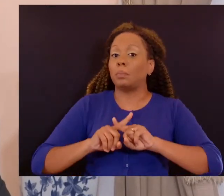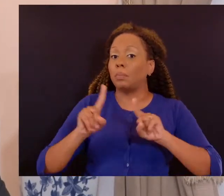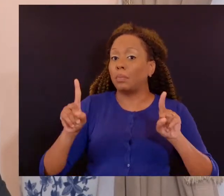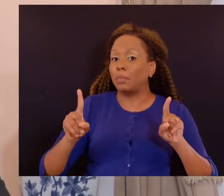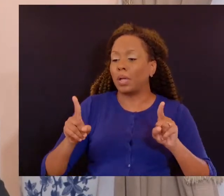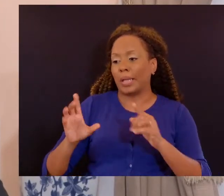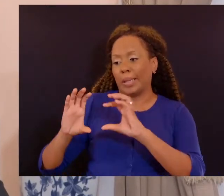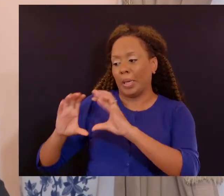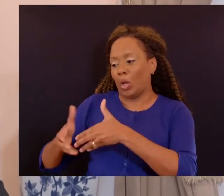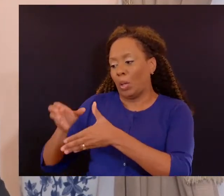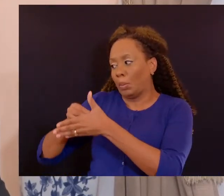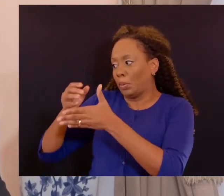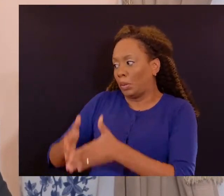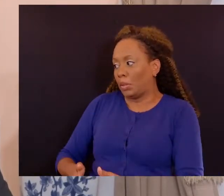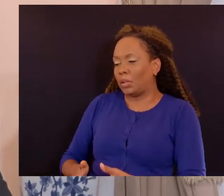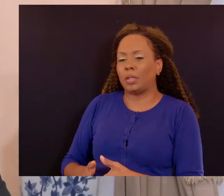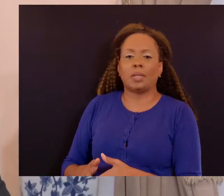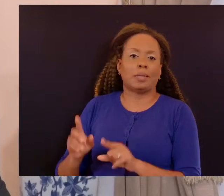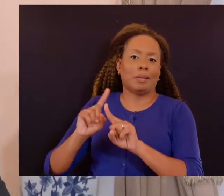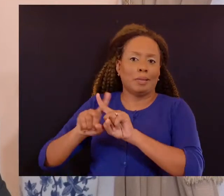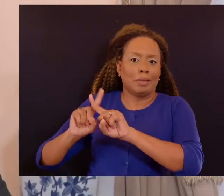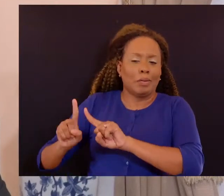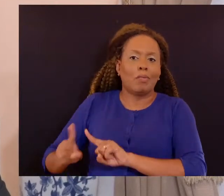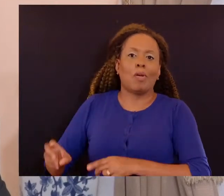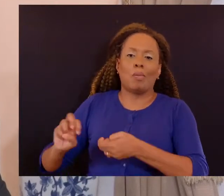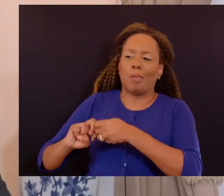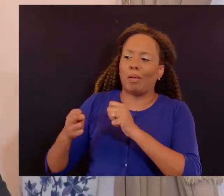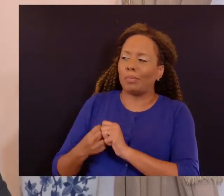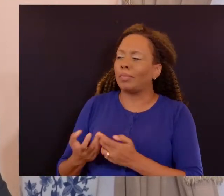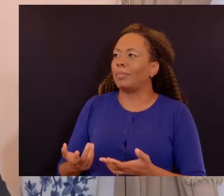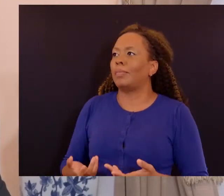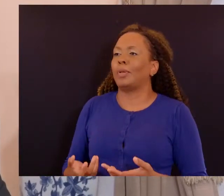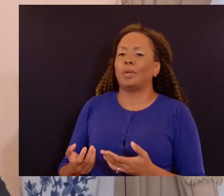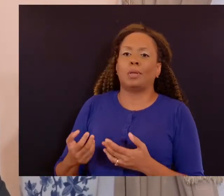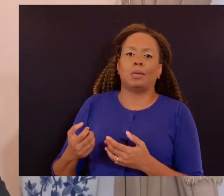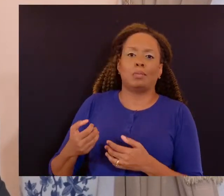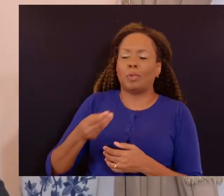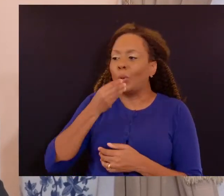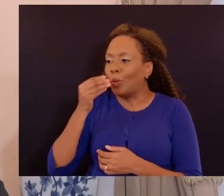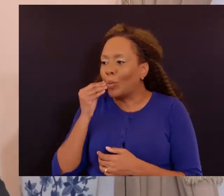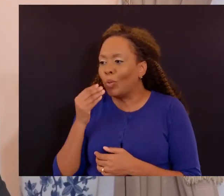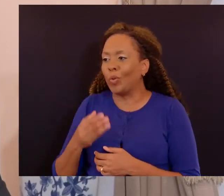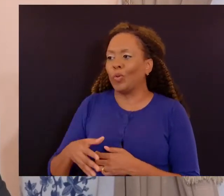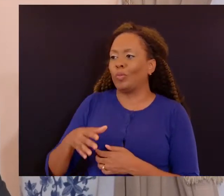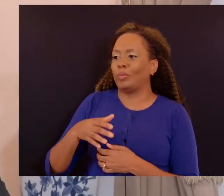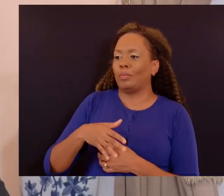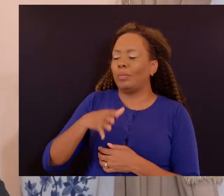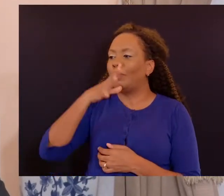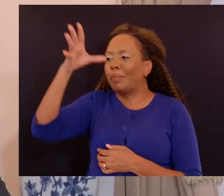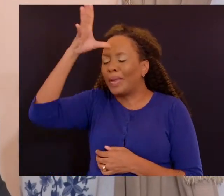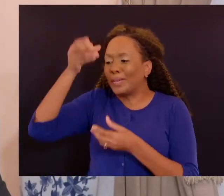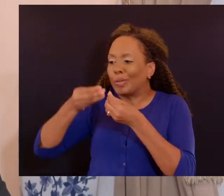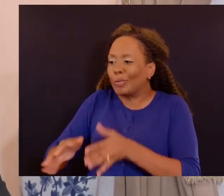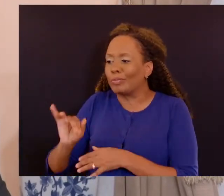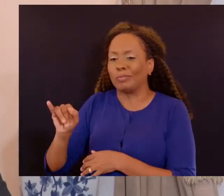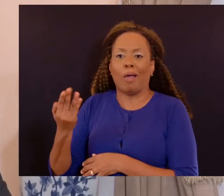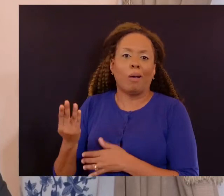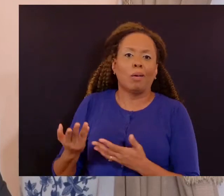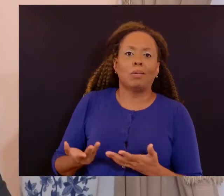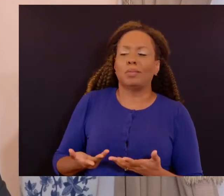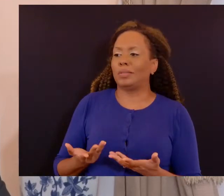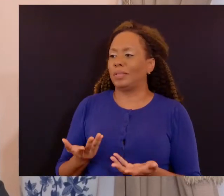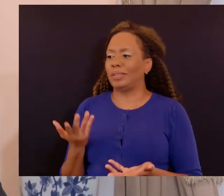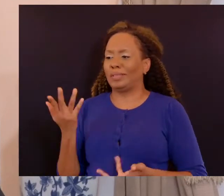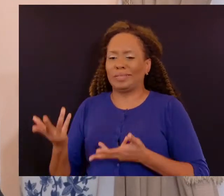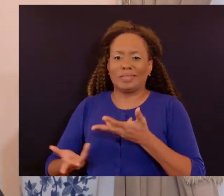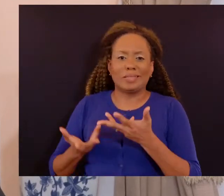students who, because of all of the various factors that have been affecting them, whether in the home environment, the parents becoming unemployed, whether as a